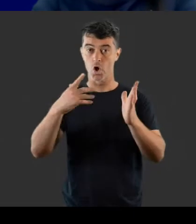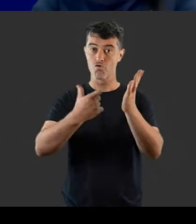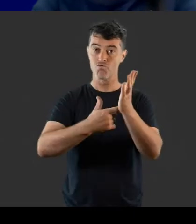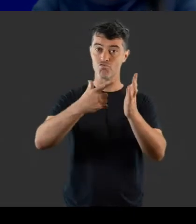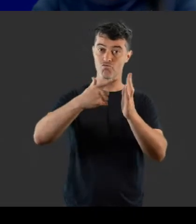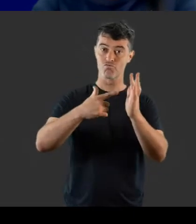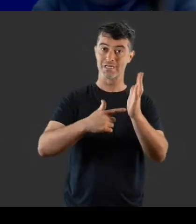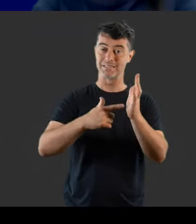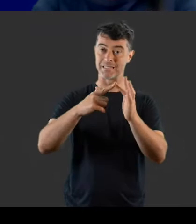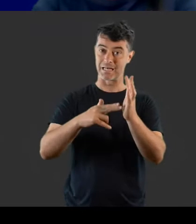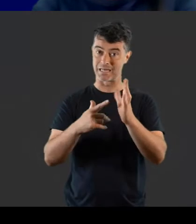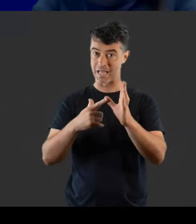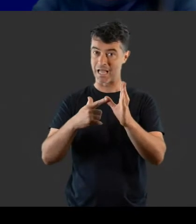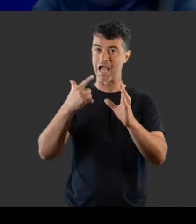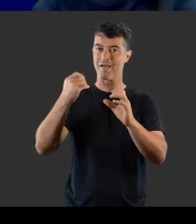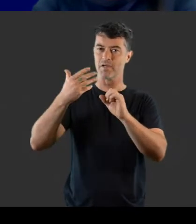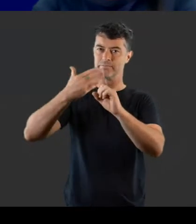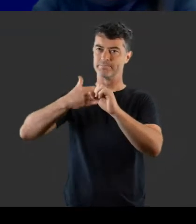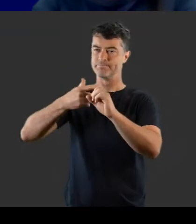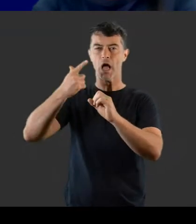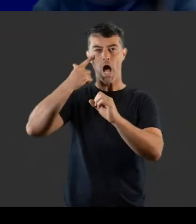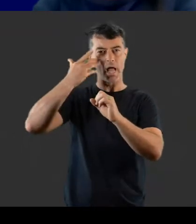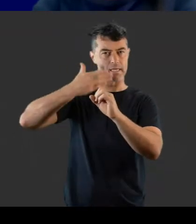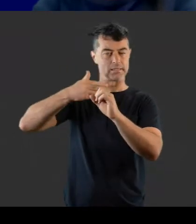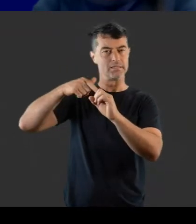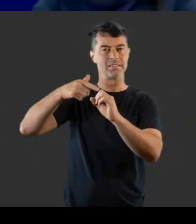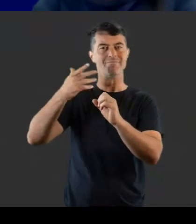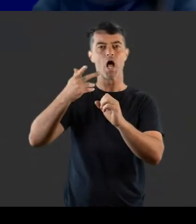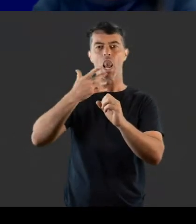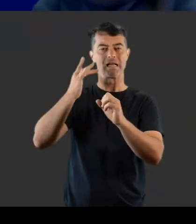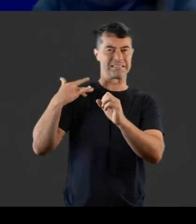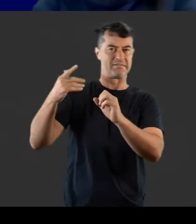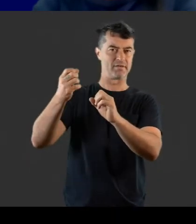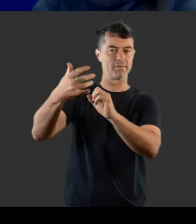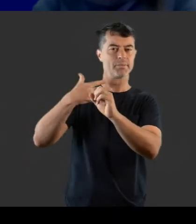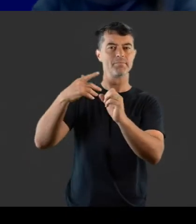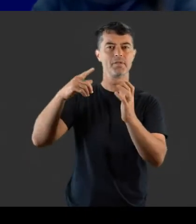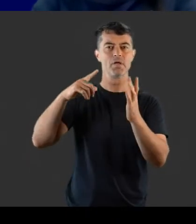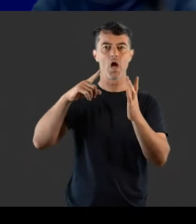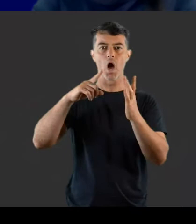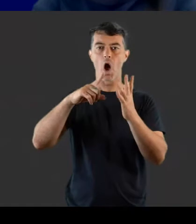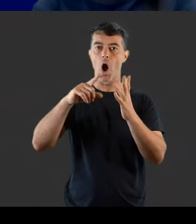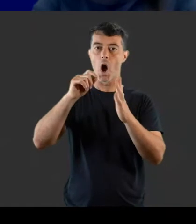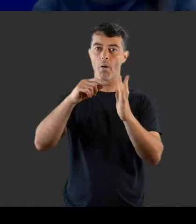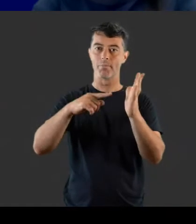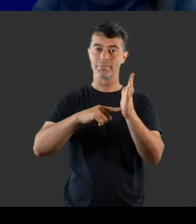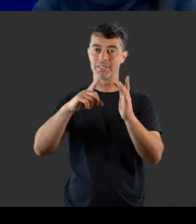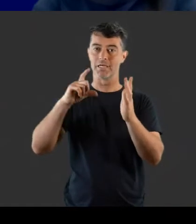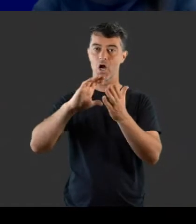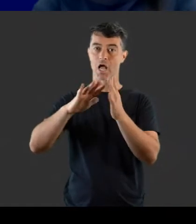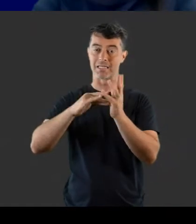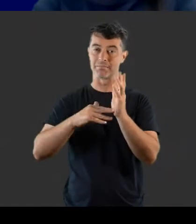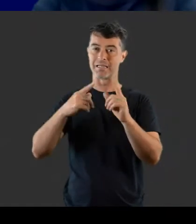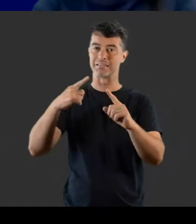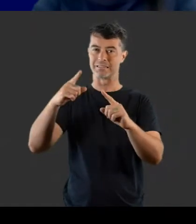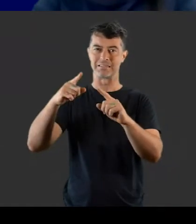It then shows the retina, light-sensitive tissue at the back of the eye. The optic chiasm is